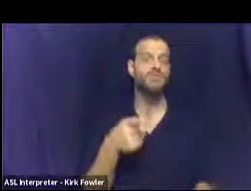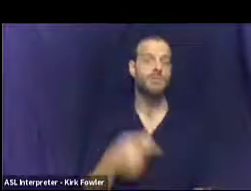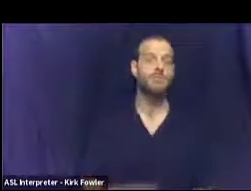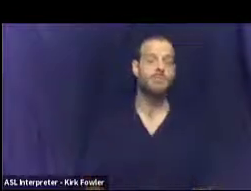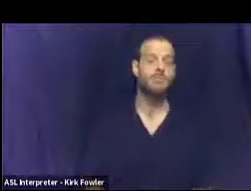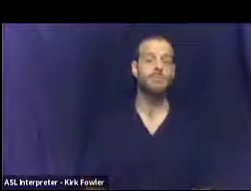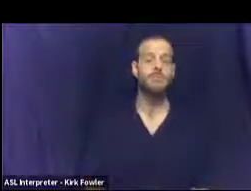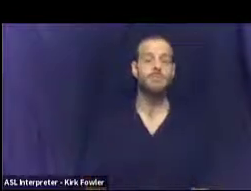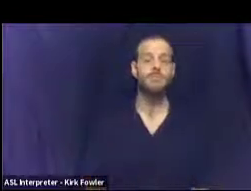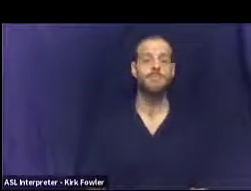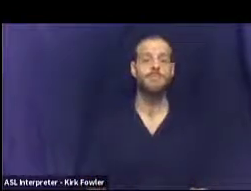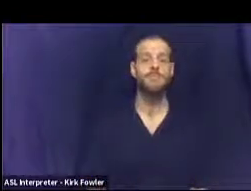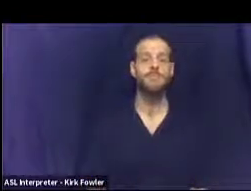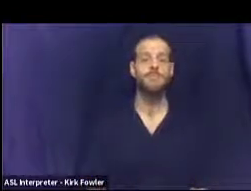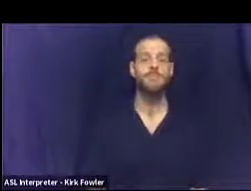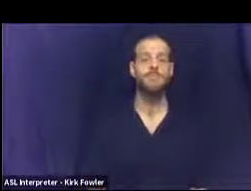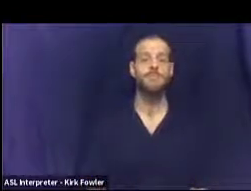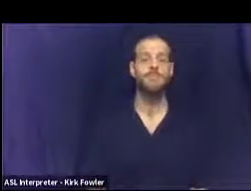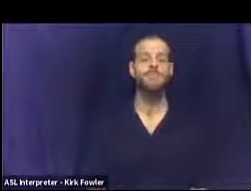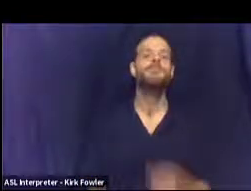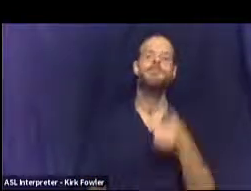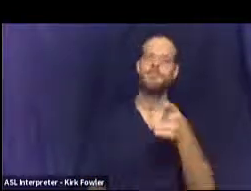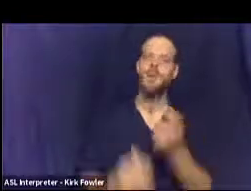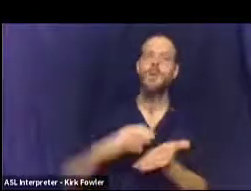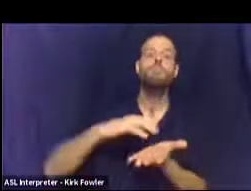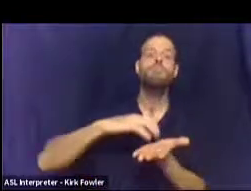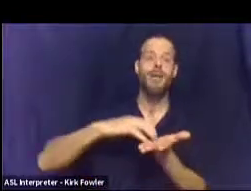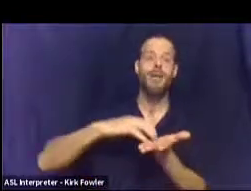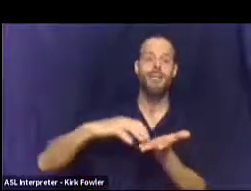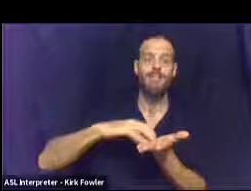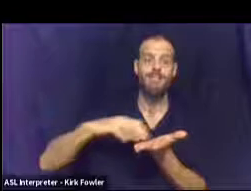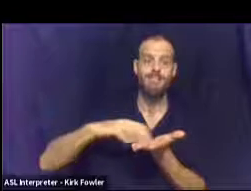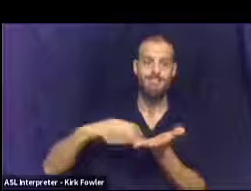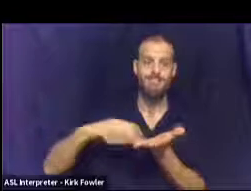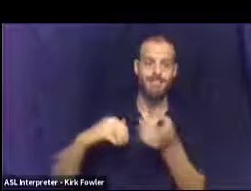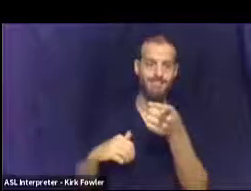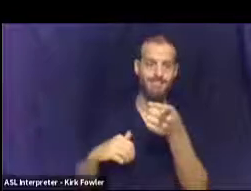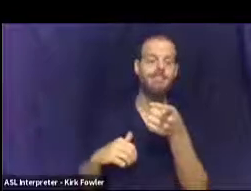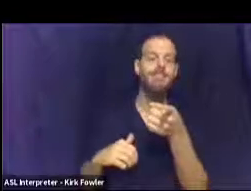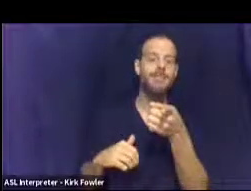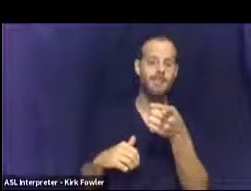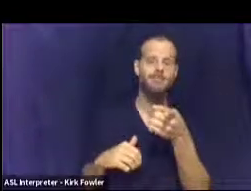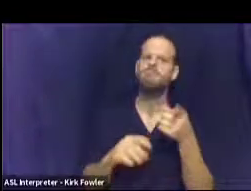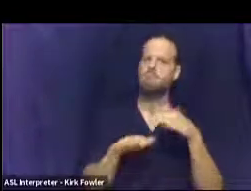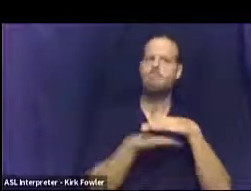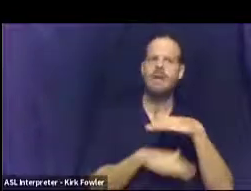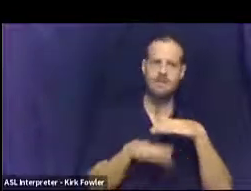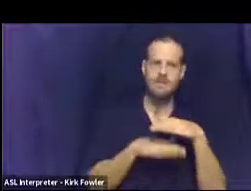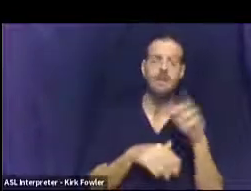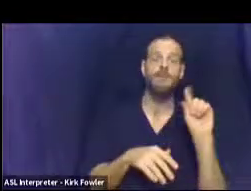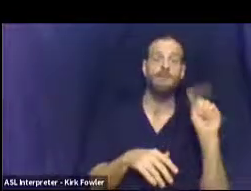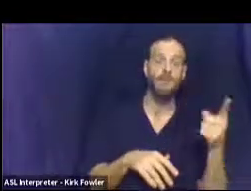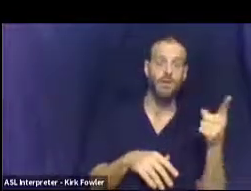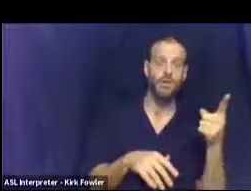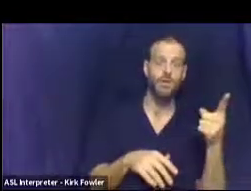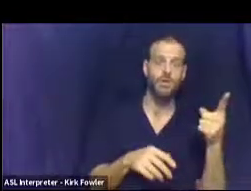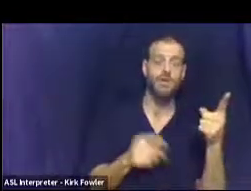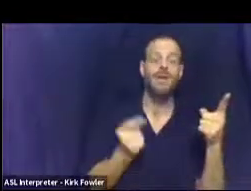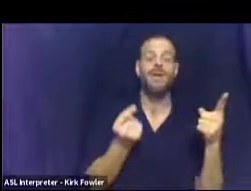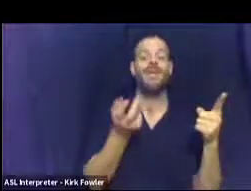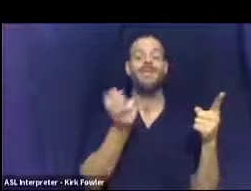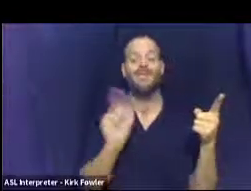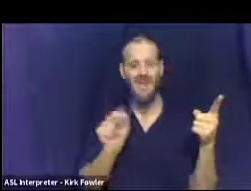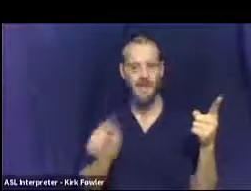This next one is a Braille calendar. And so this is a more basic one. First, we're going to do this, then we're going to do this next thing.